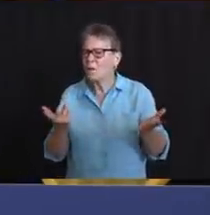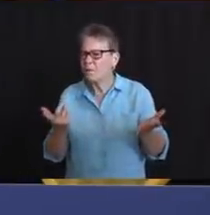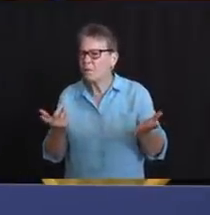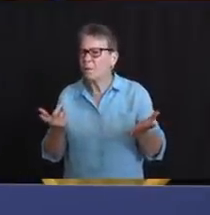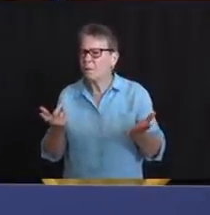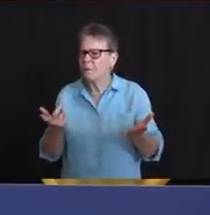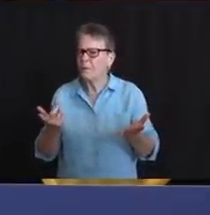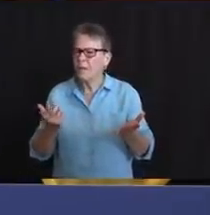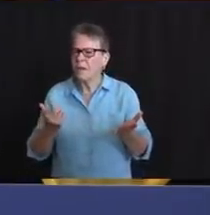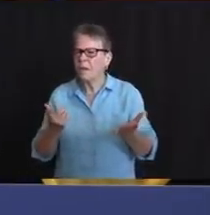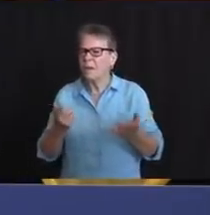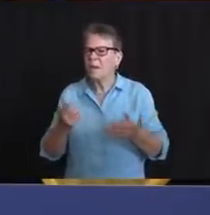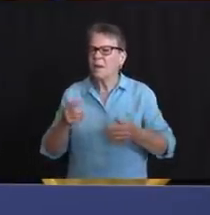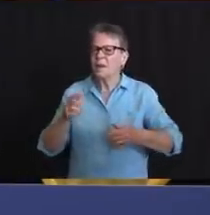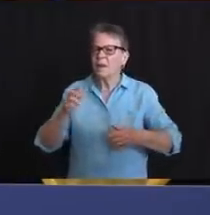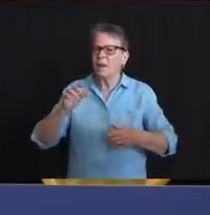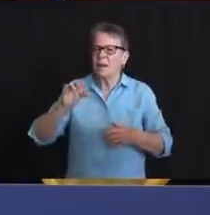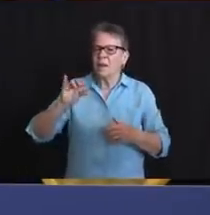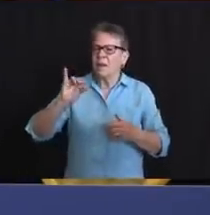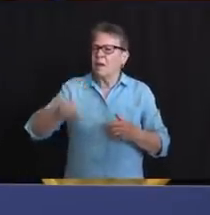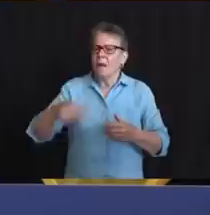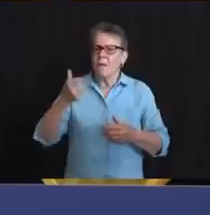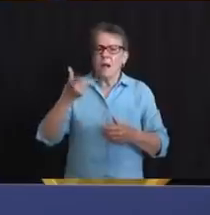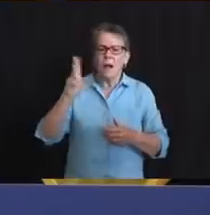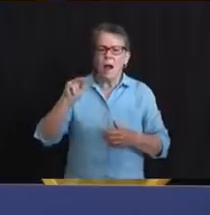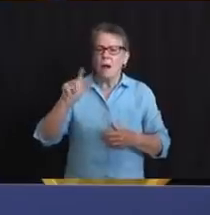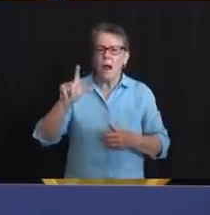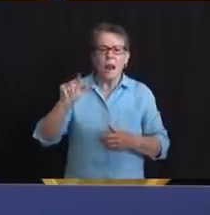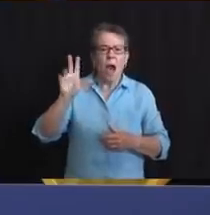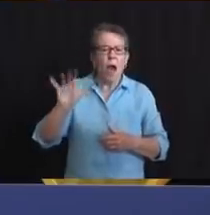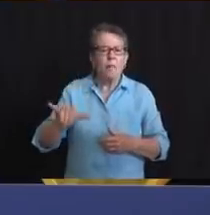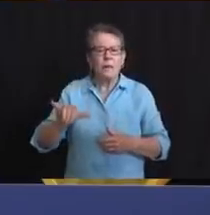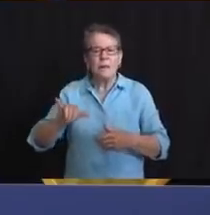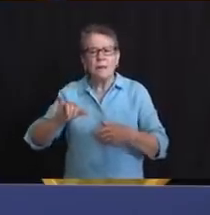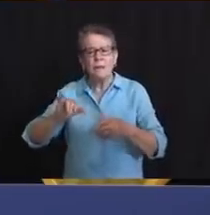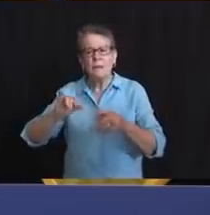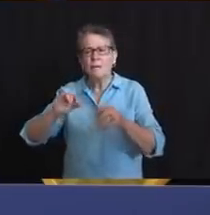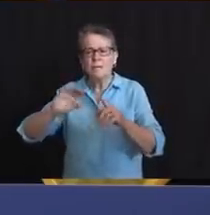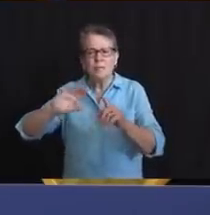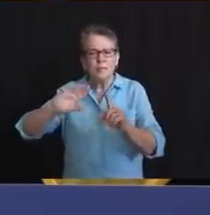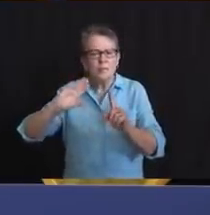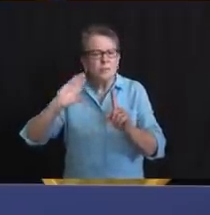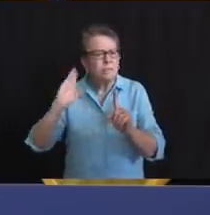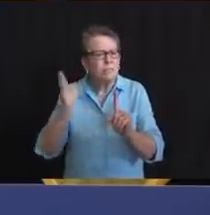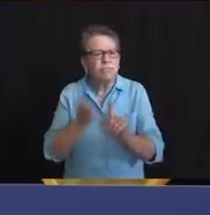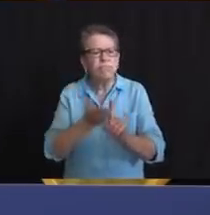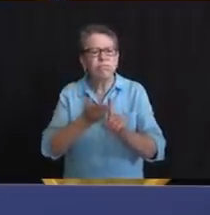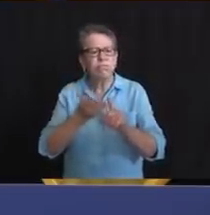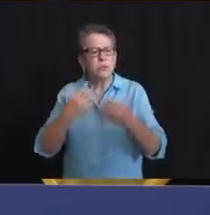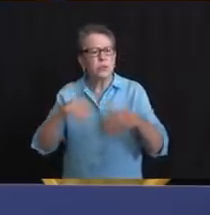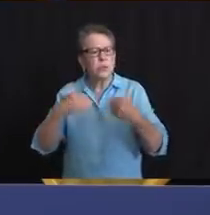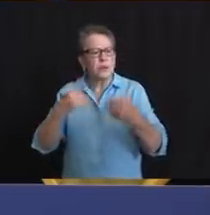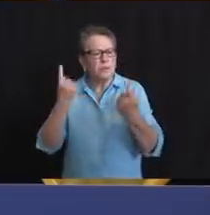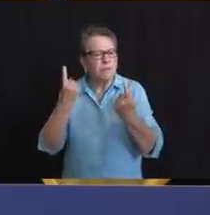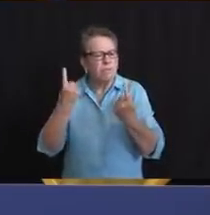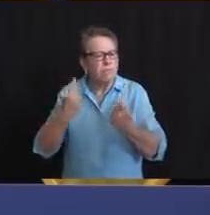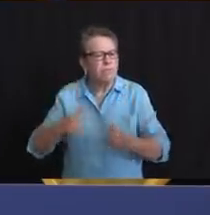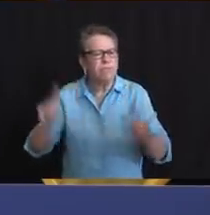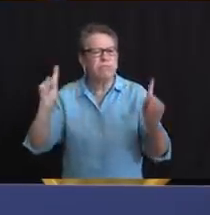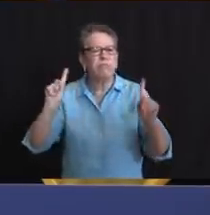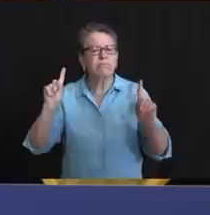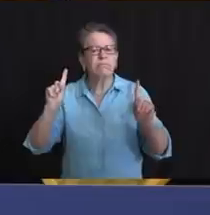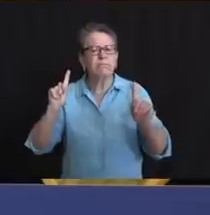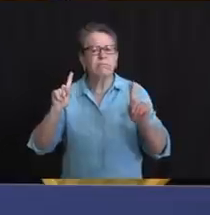to get in between, on the one hand, some steps that I think are in the high 80%